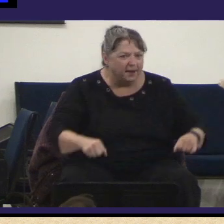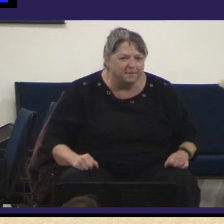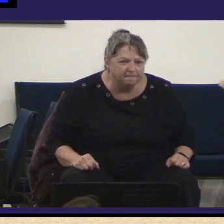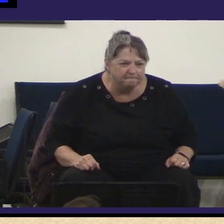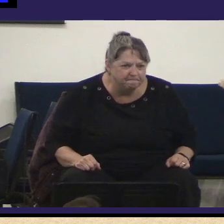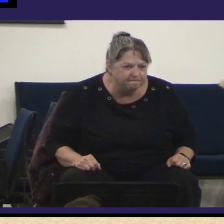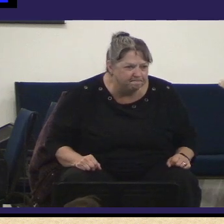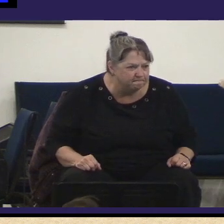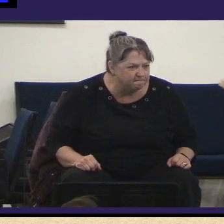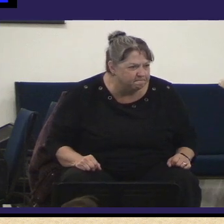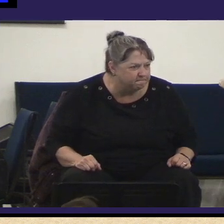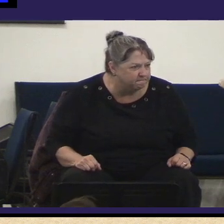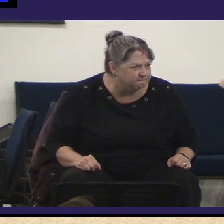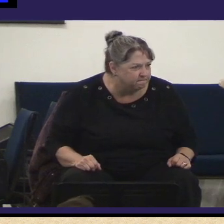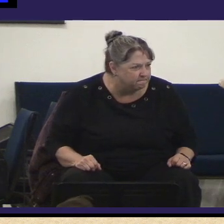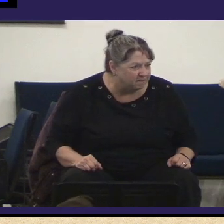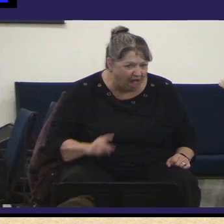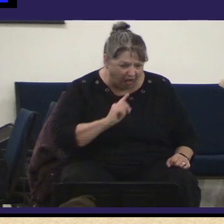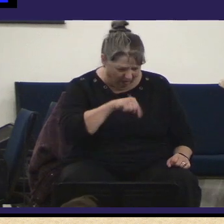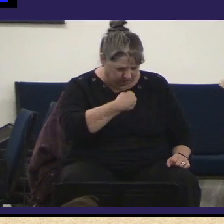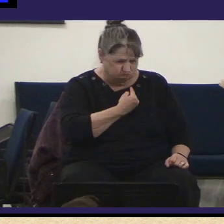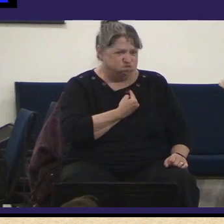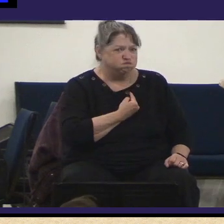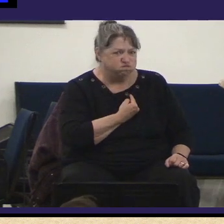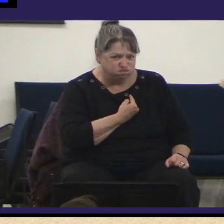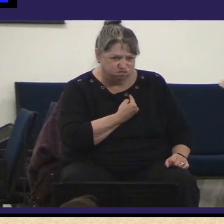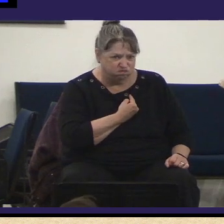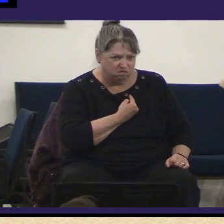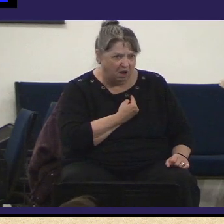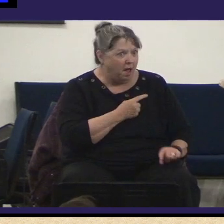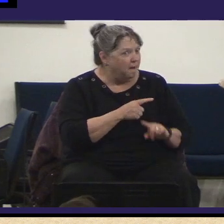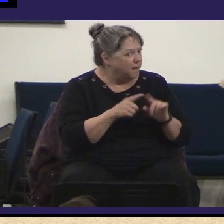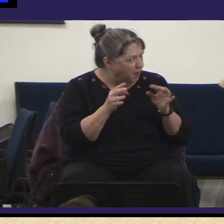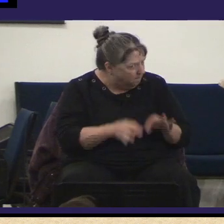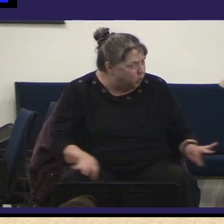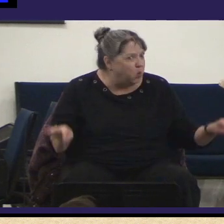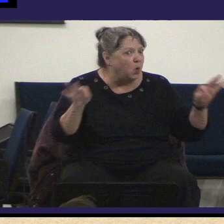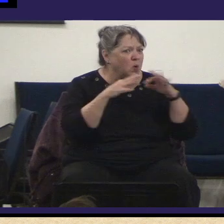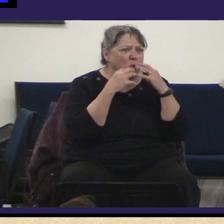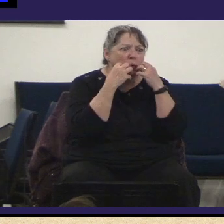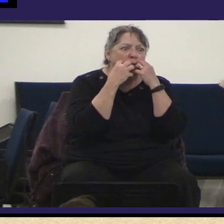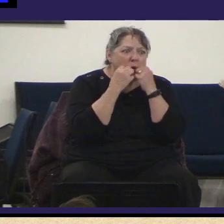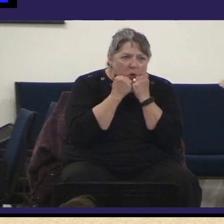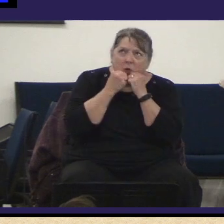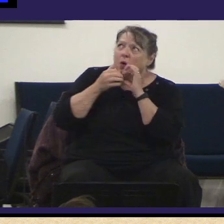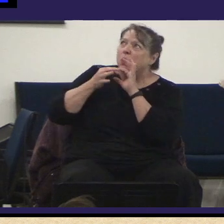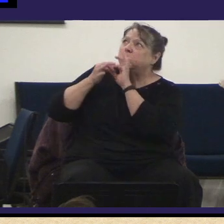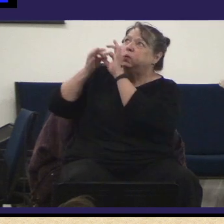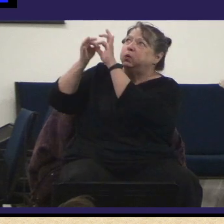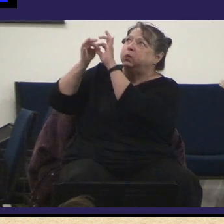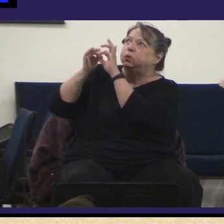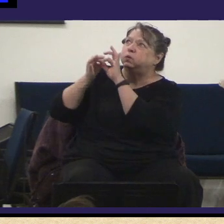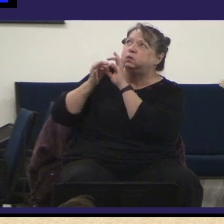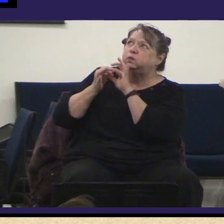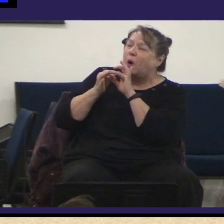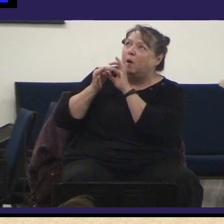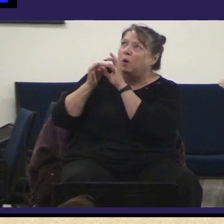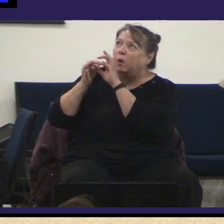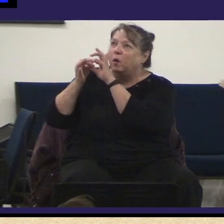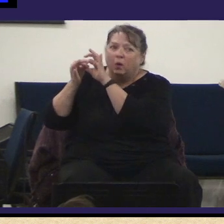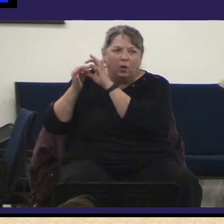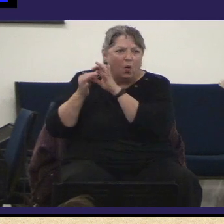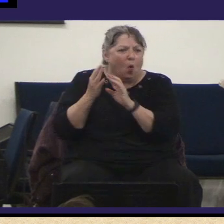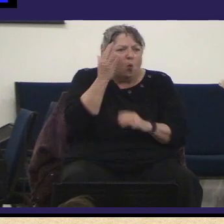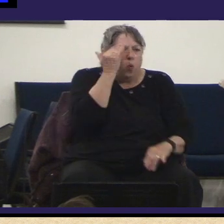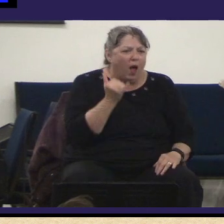importance of having an intimate relationship with him. That's why he's here, because the battle is in the